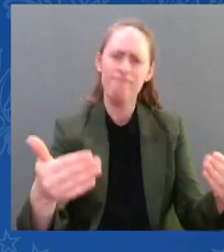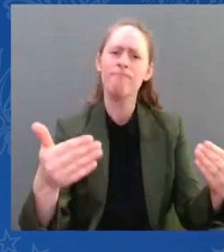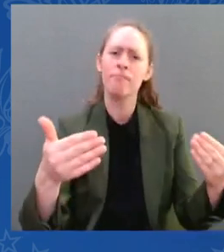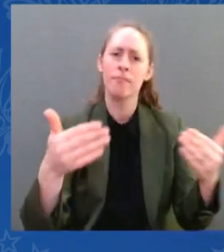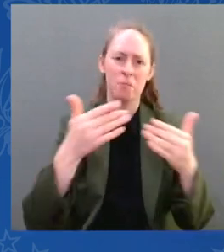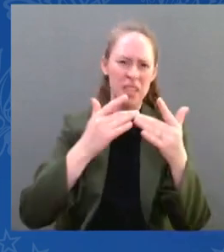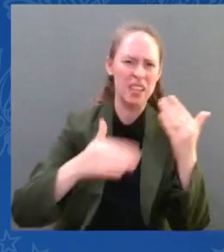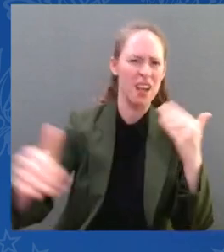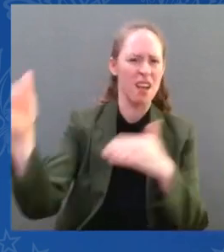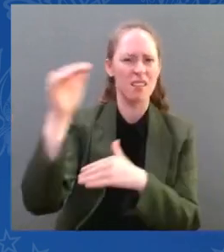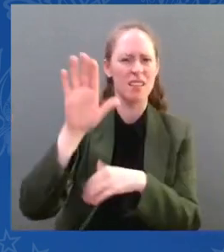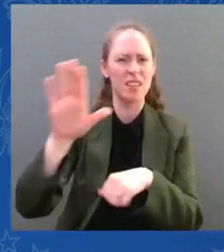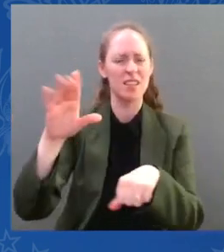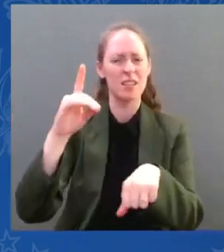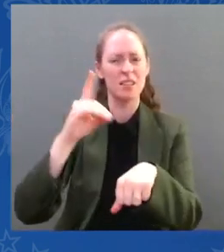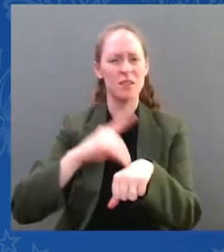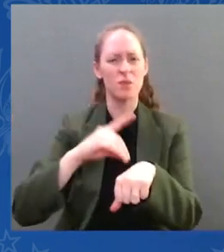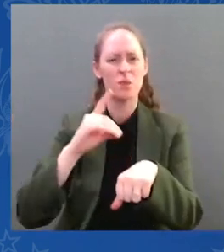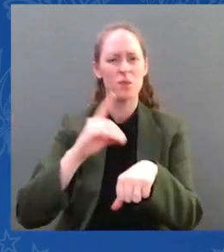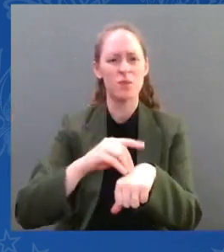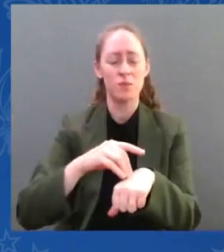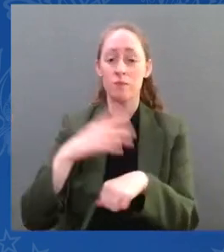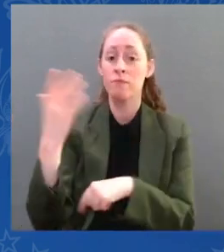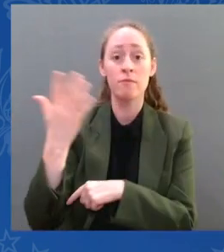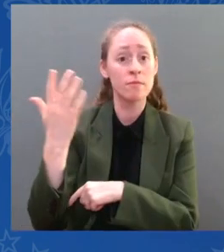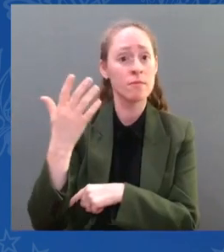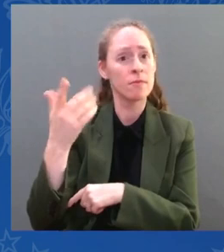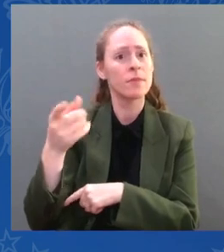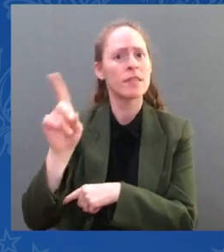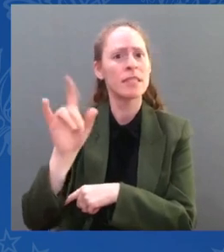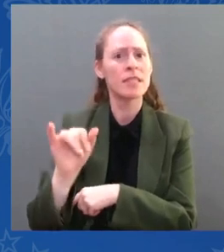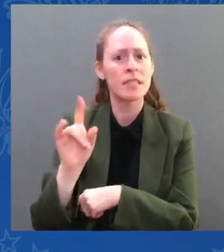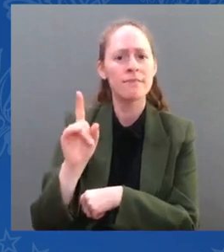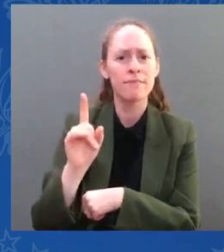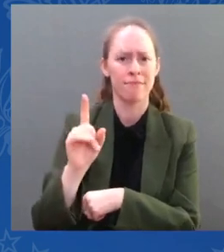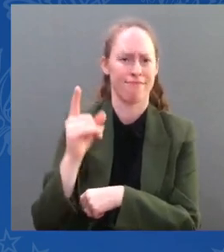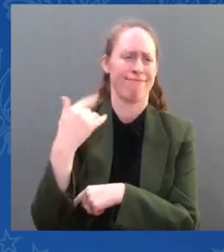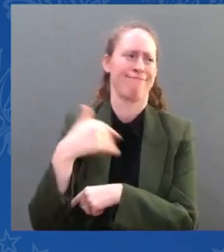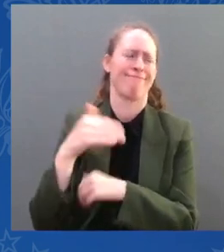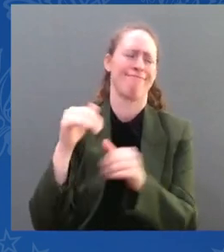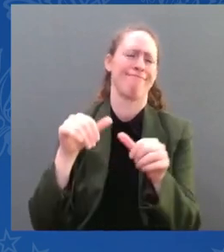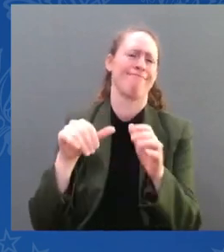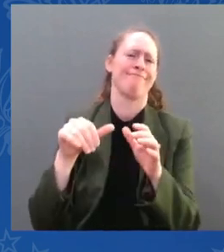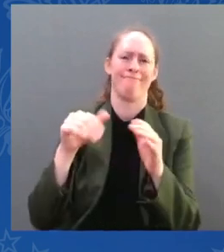by acts of gallantry and intrepidity above and beyond the call of duty while serving with C Troop,